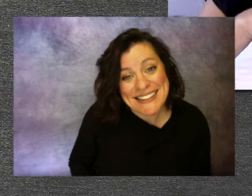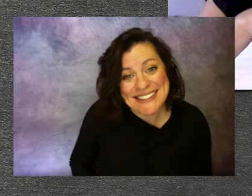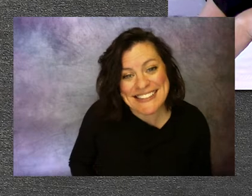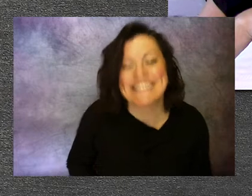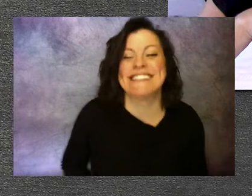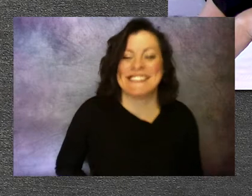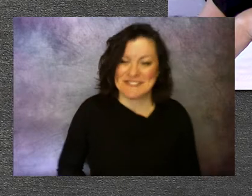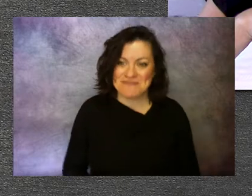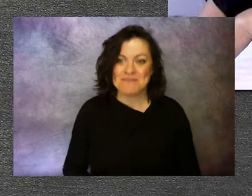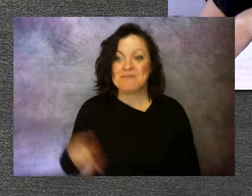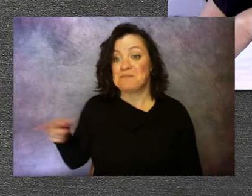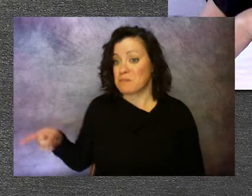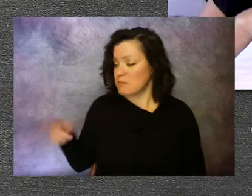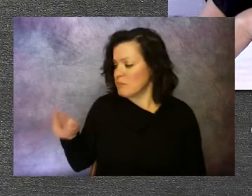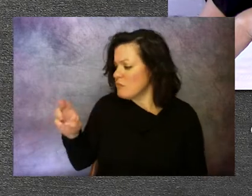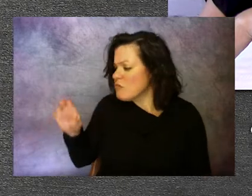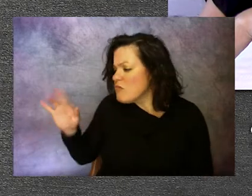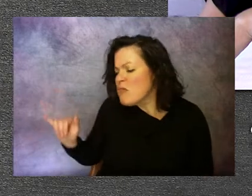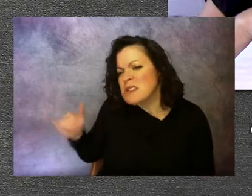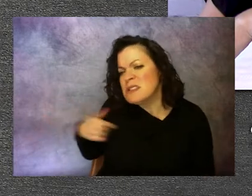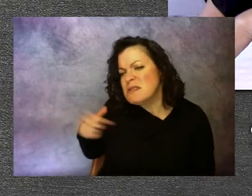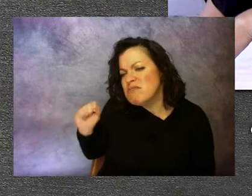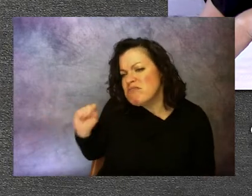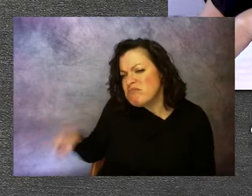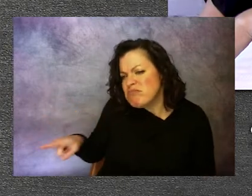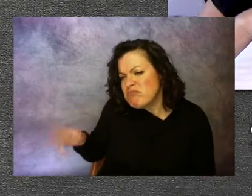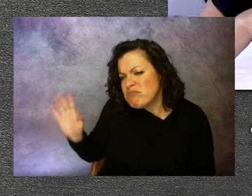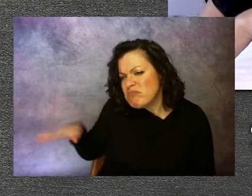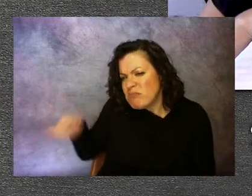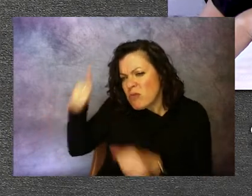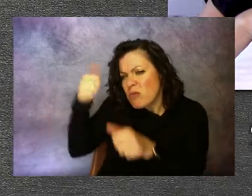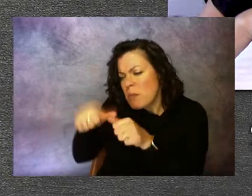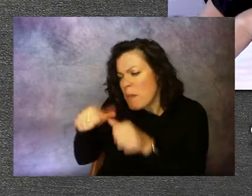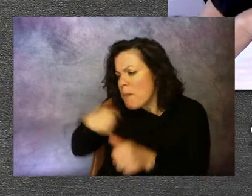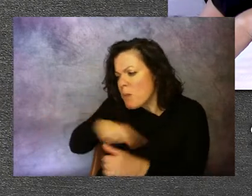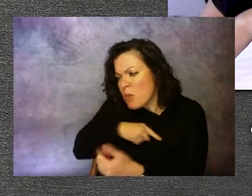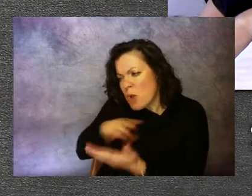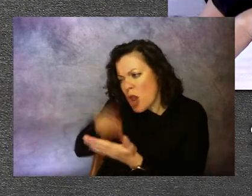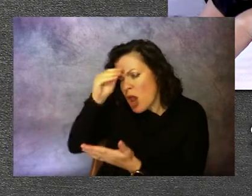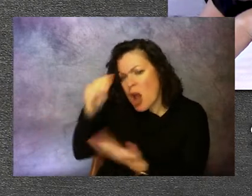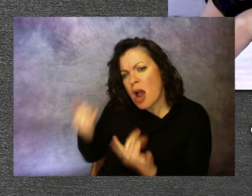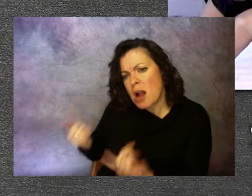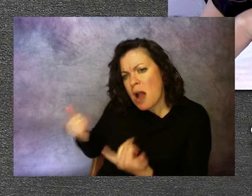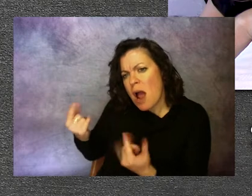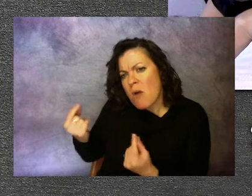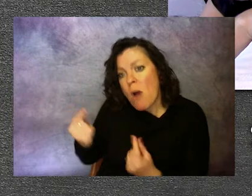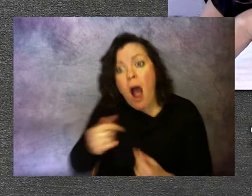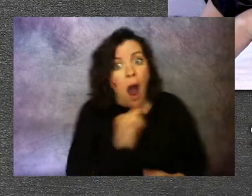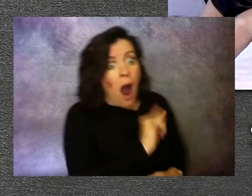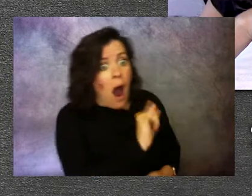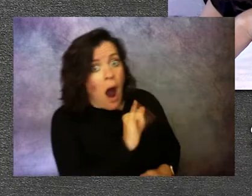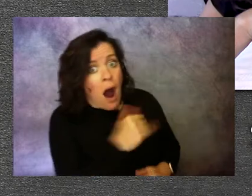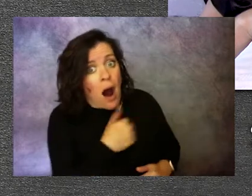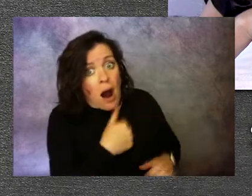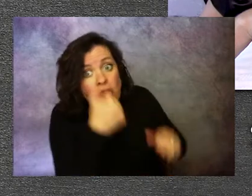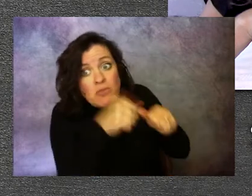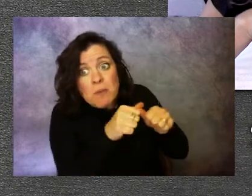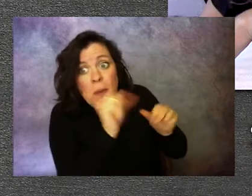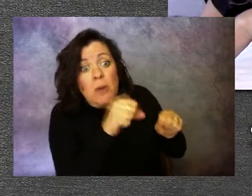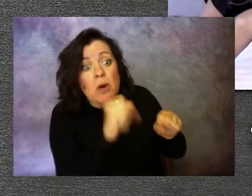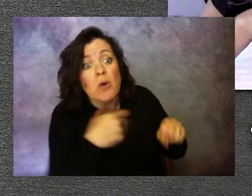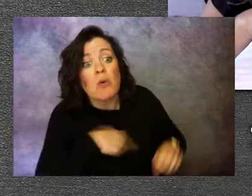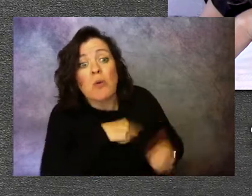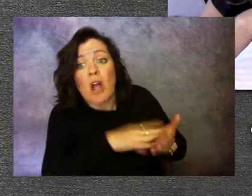Well, Rexy, do you think that you remember what we're going to learn about today? Oh, I do. We're learning